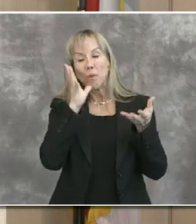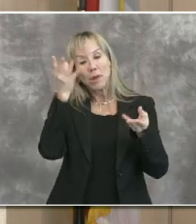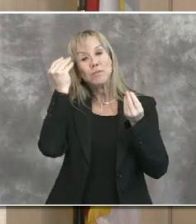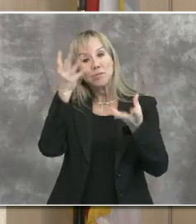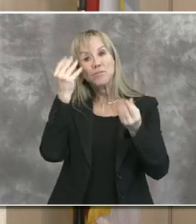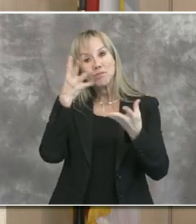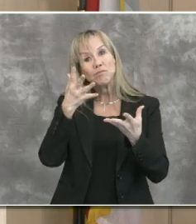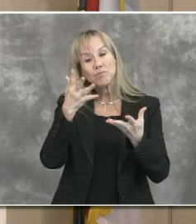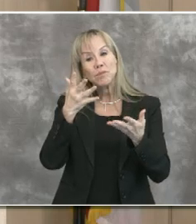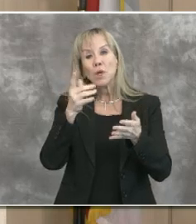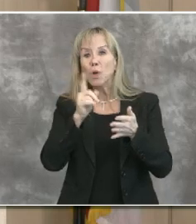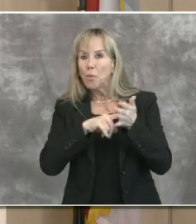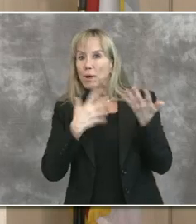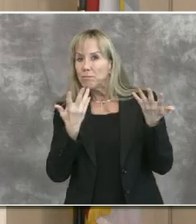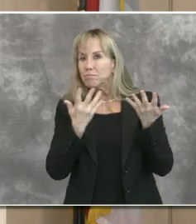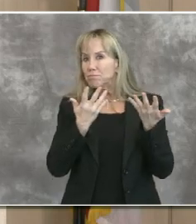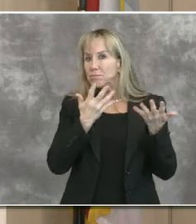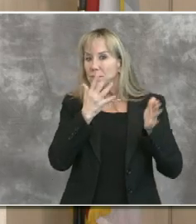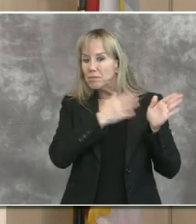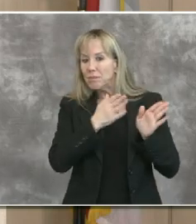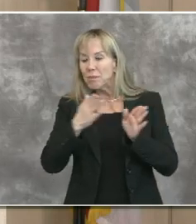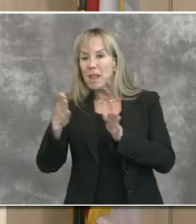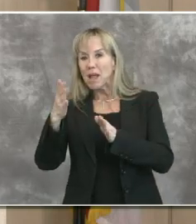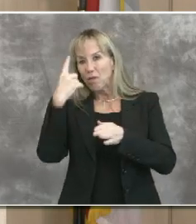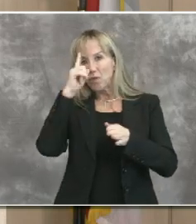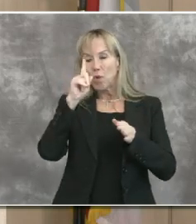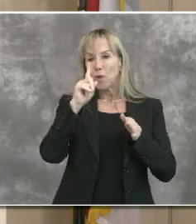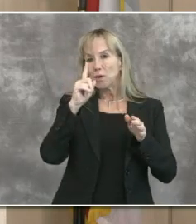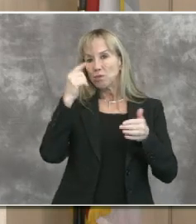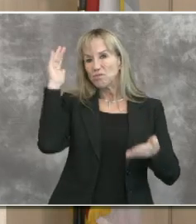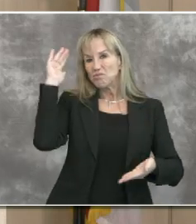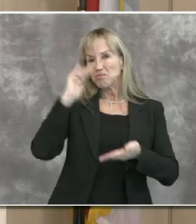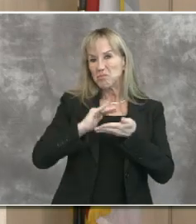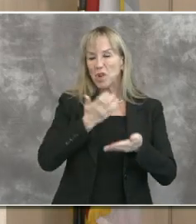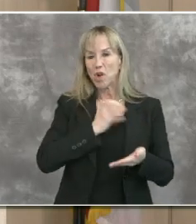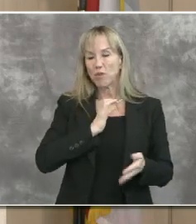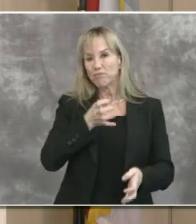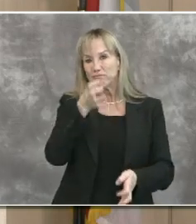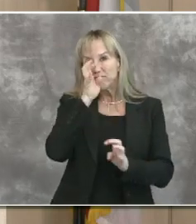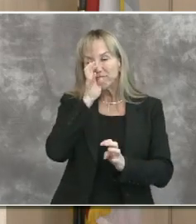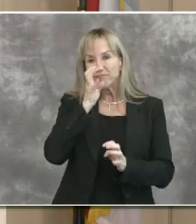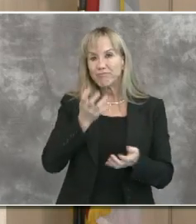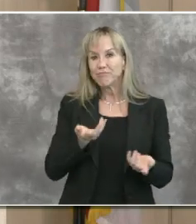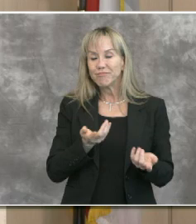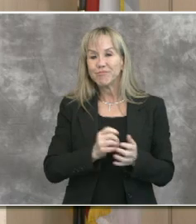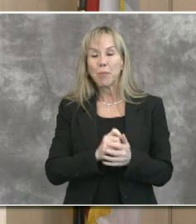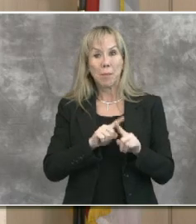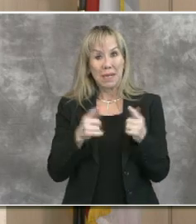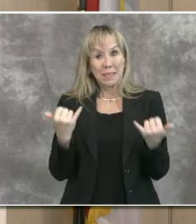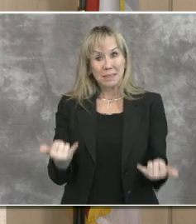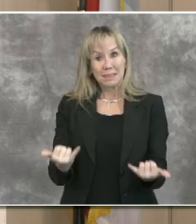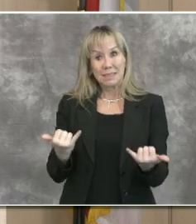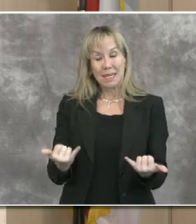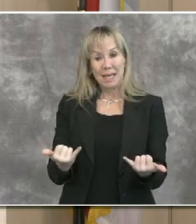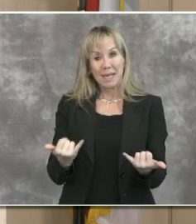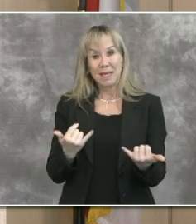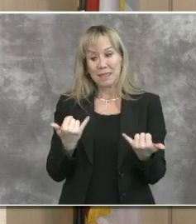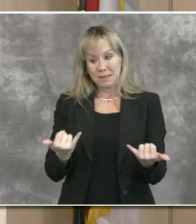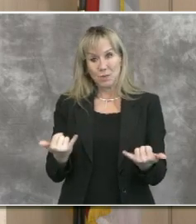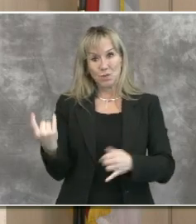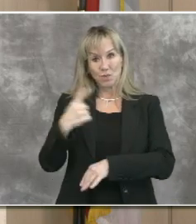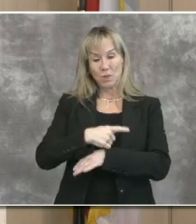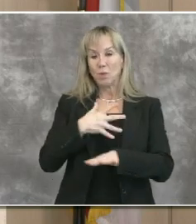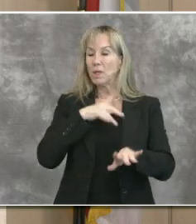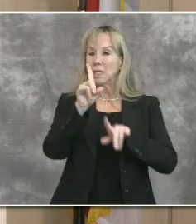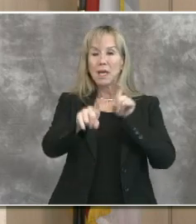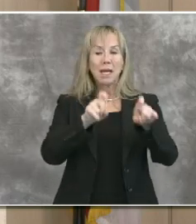the loosening up of restrictions will be. But as of today, we are asking everyone